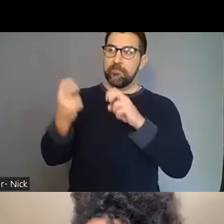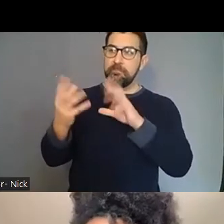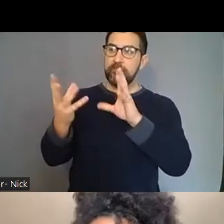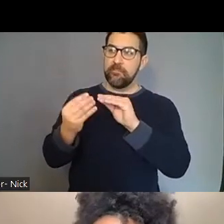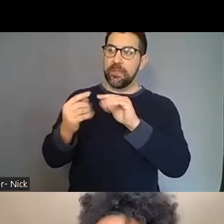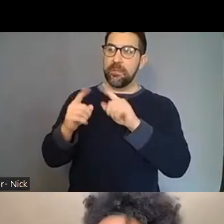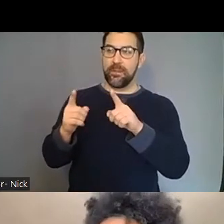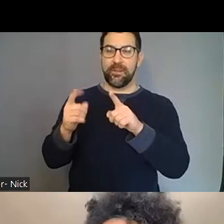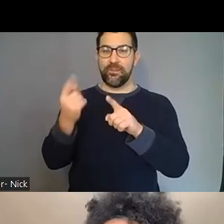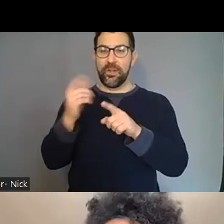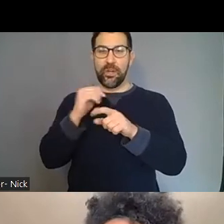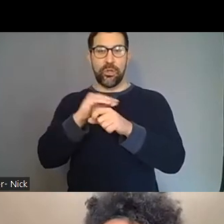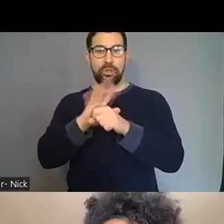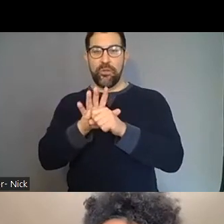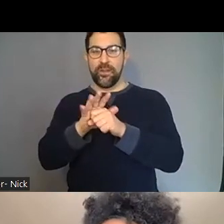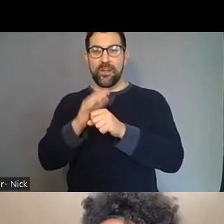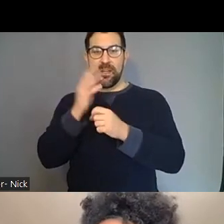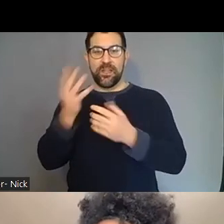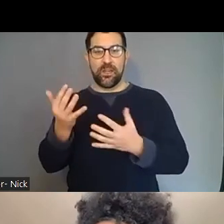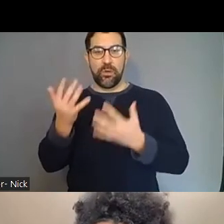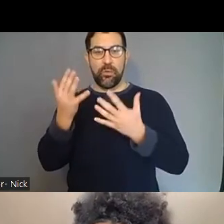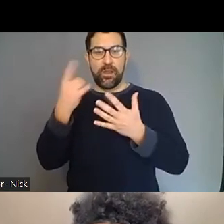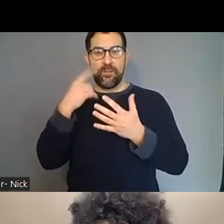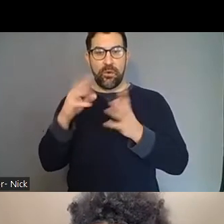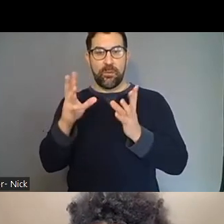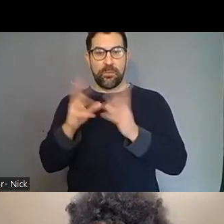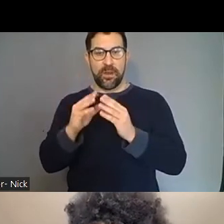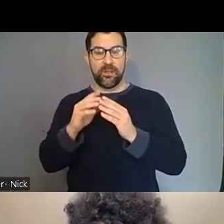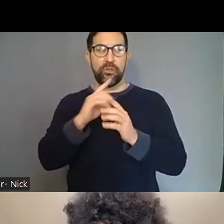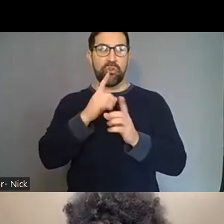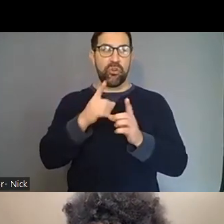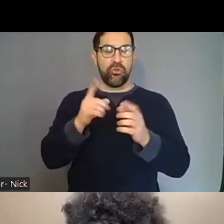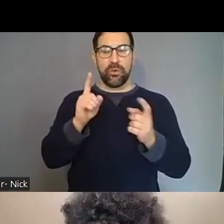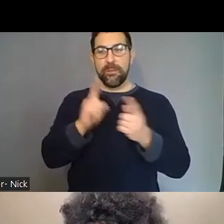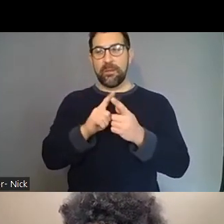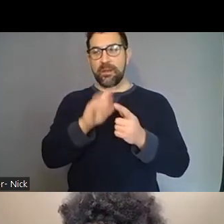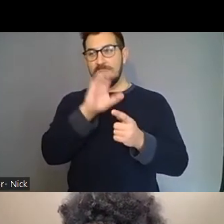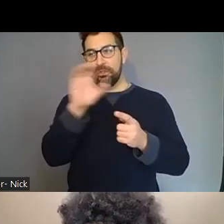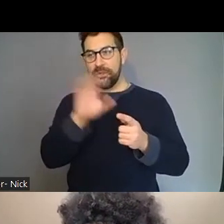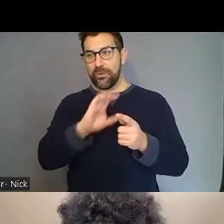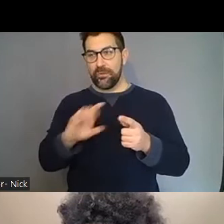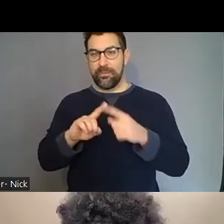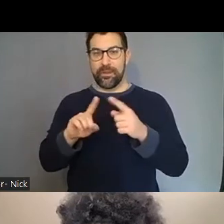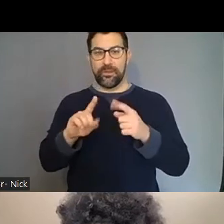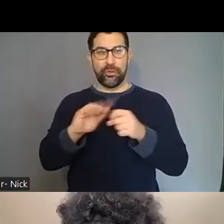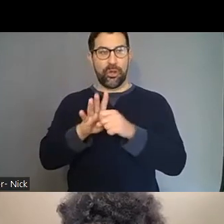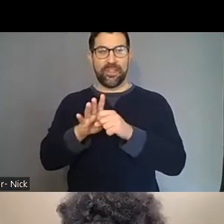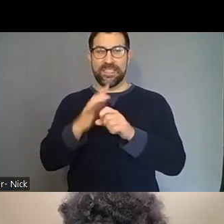COVID doesn't wait for meetings. You know, like, sure, I can meet with you on Zoom, but it's not like COVID's gonna like, go home,